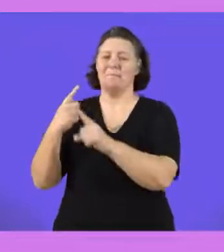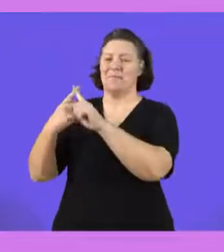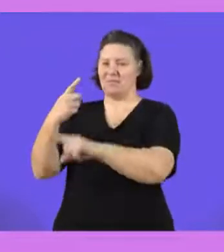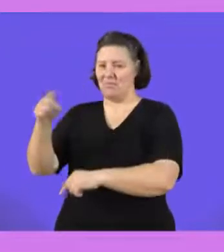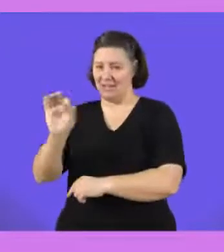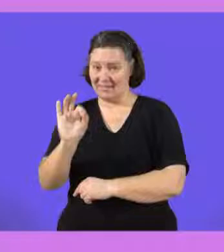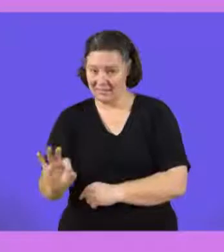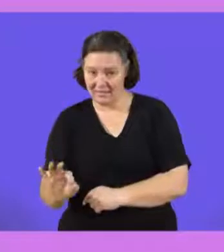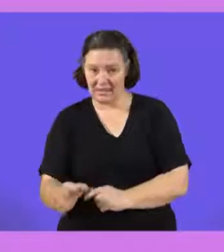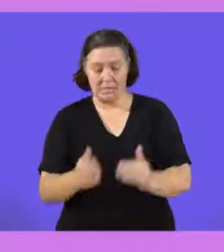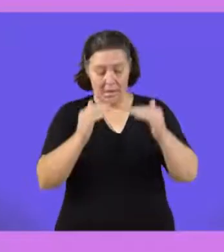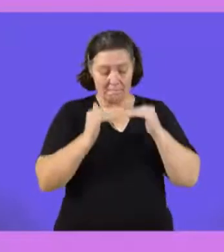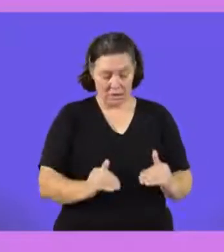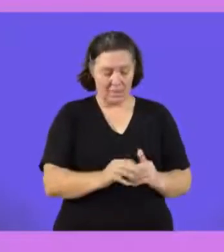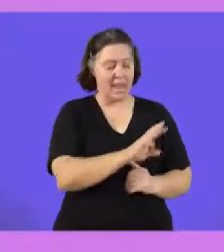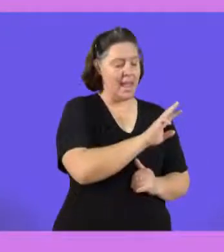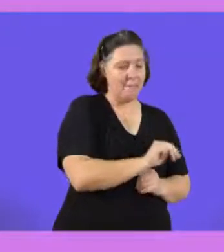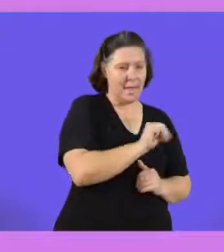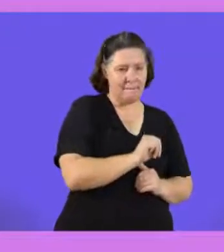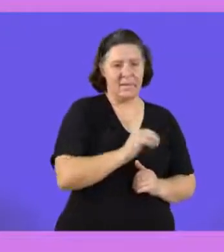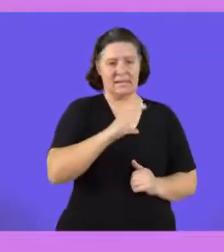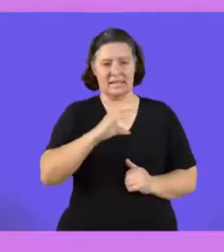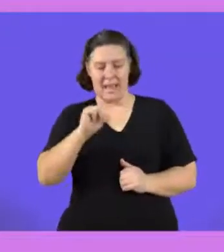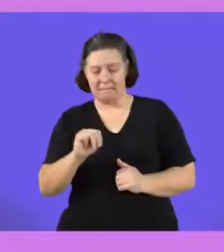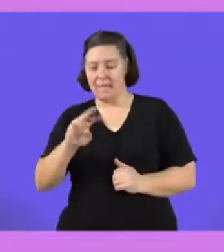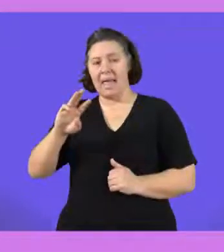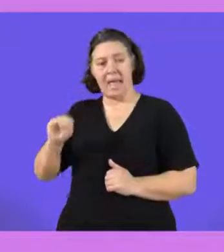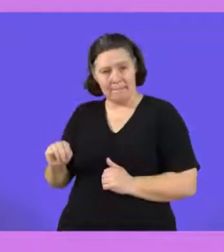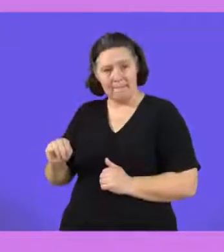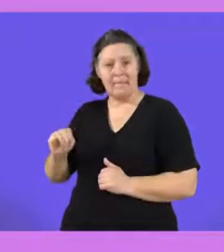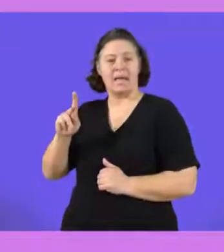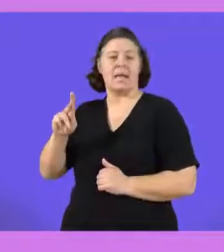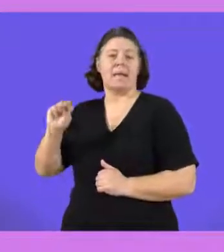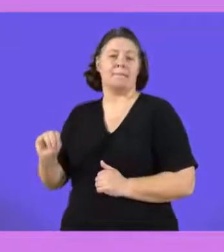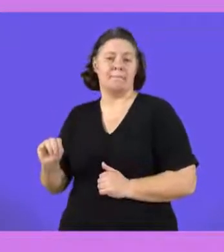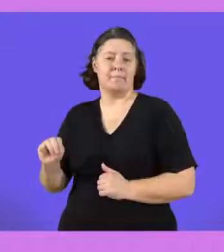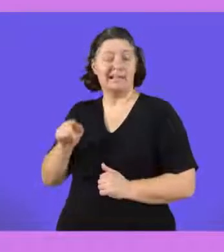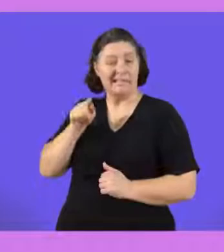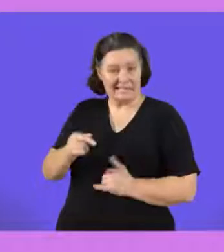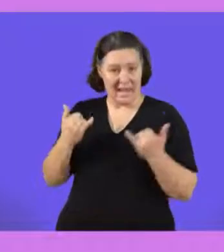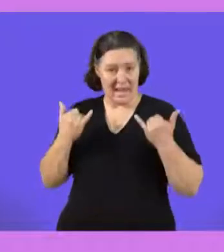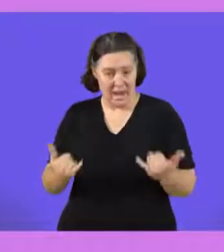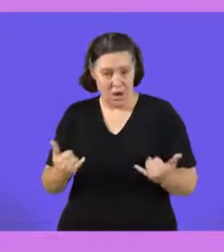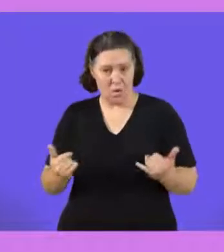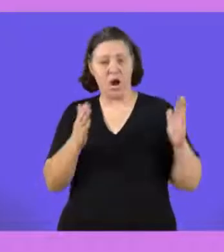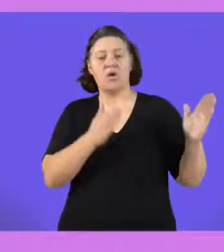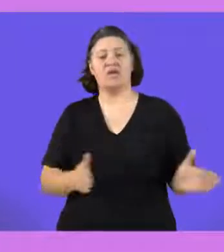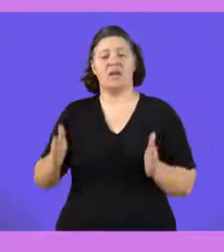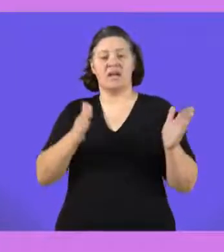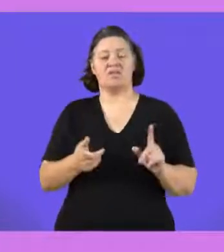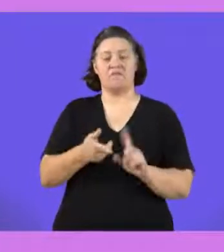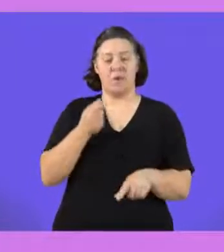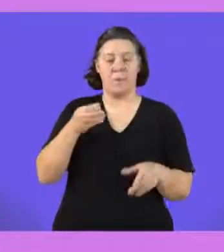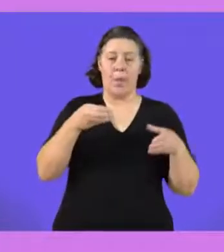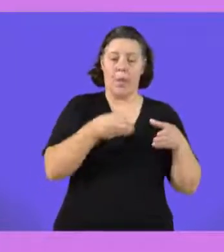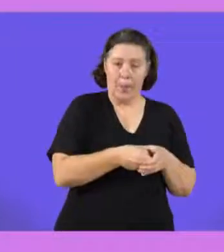will multiply. Then if you look at the bottom, millimeters, centimeters, meters, and kilometers. This time around,